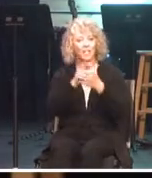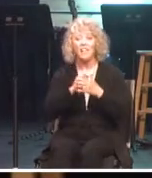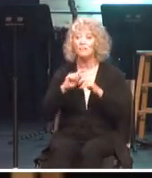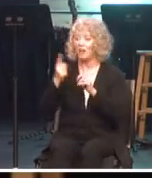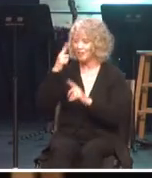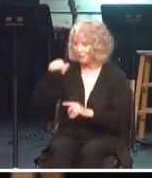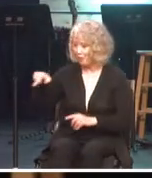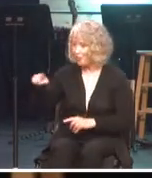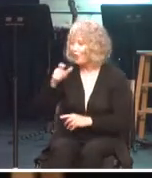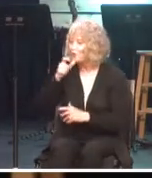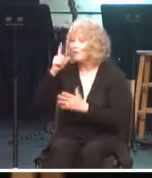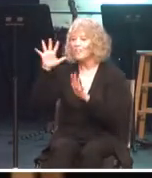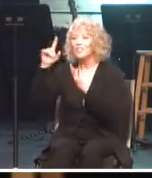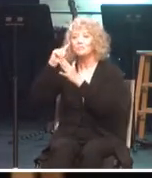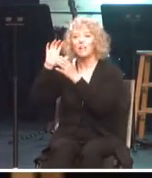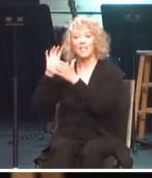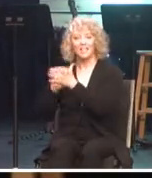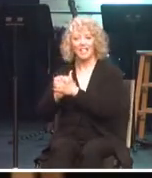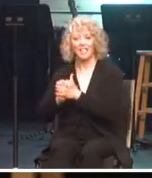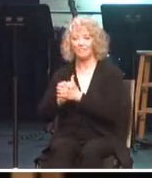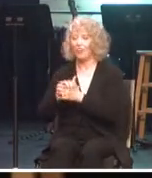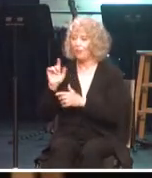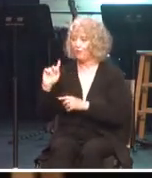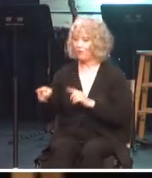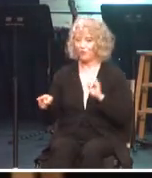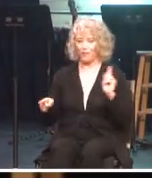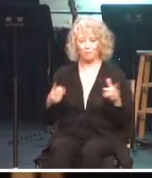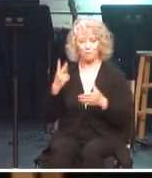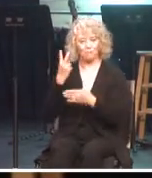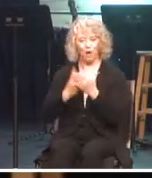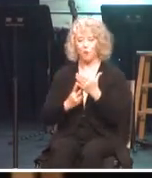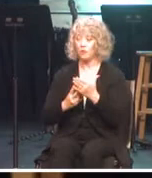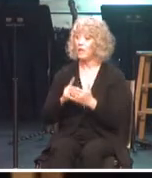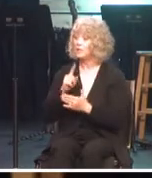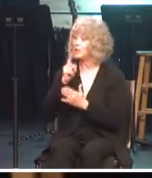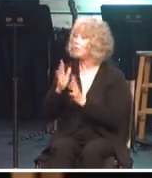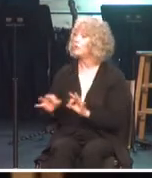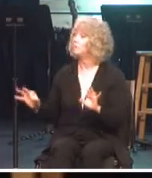believer. It is just as vital for the Christian.